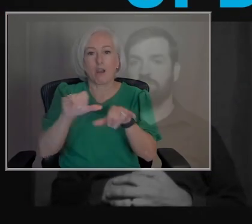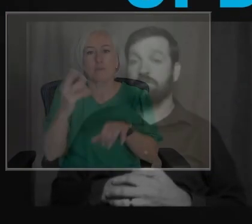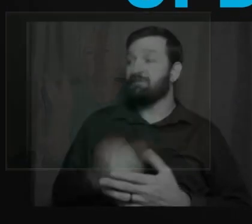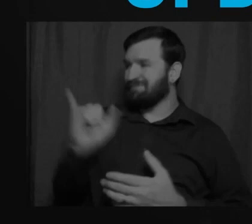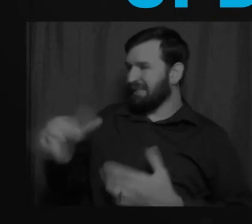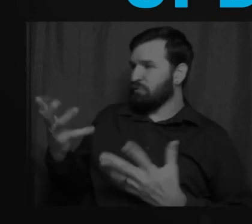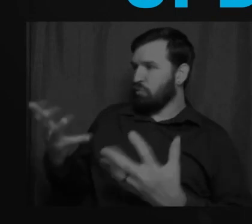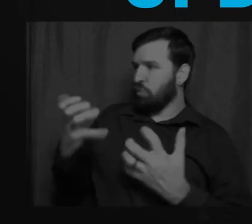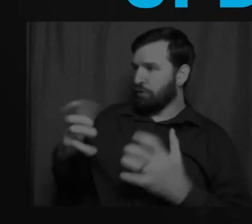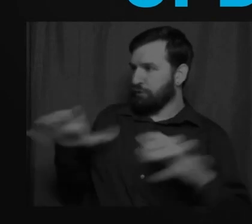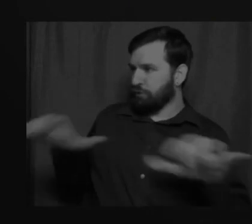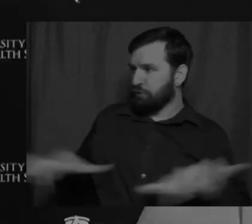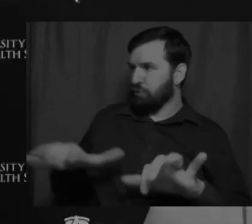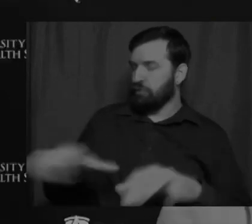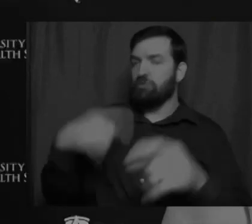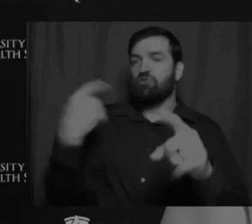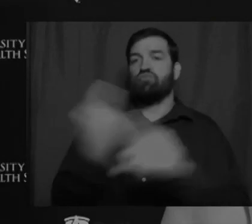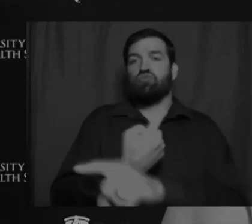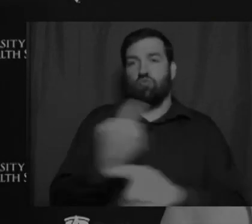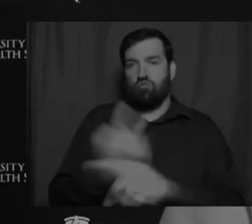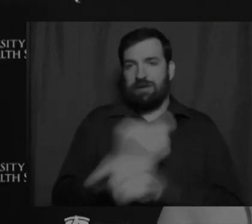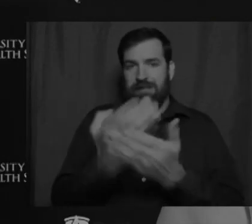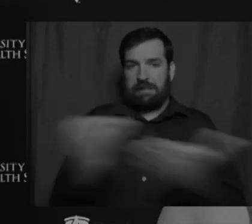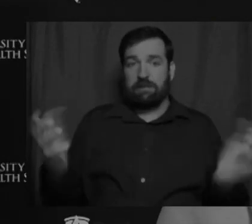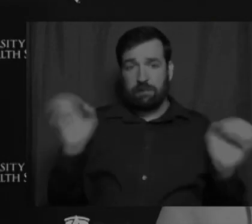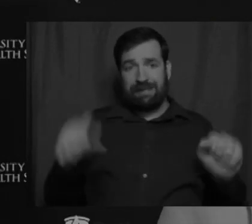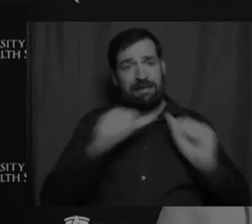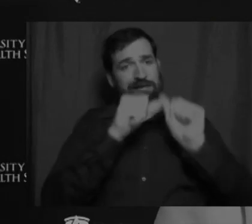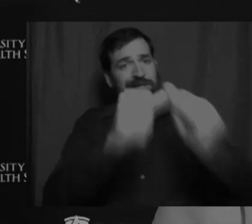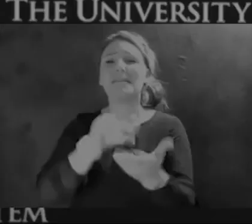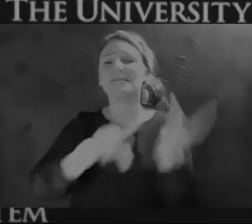Subscribe to our Morning Medical Update and Open Mics